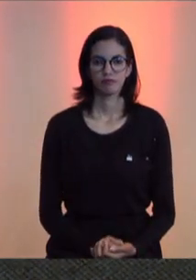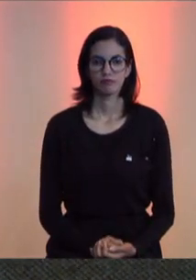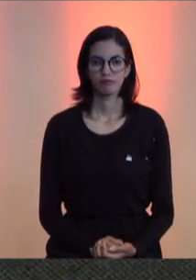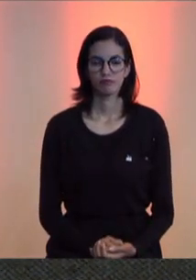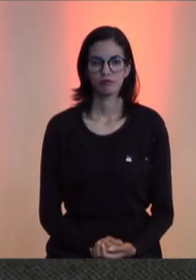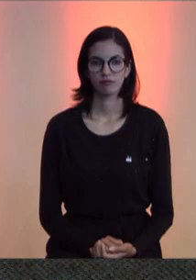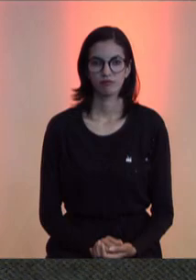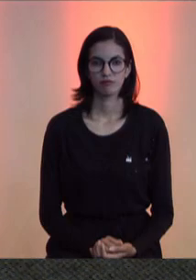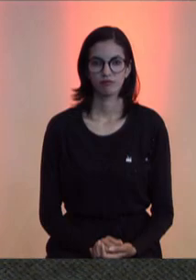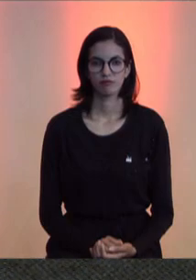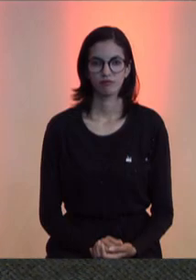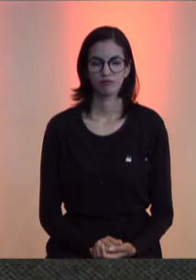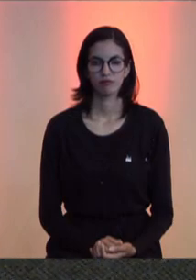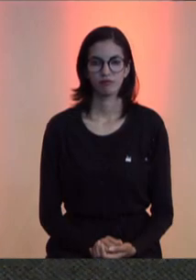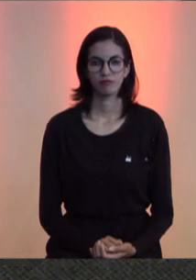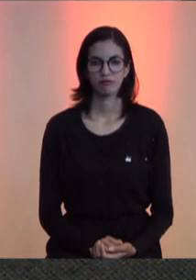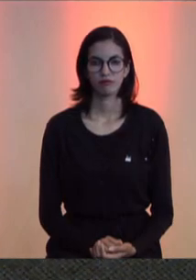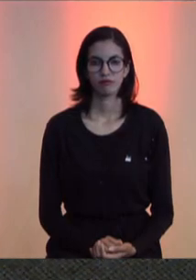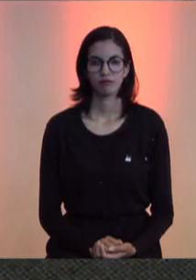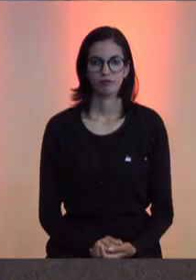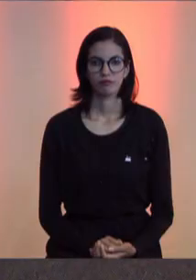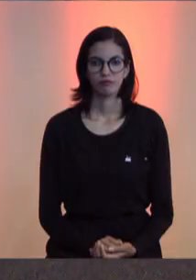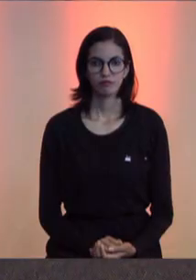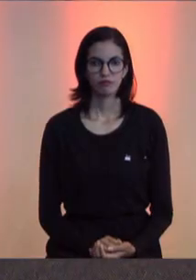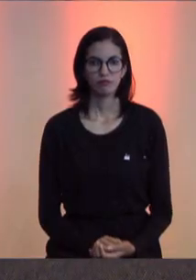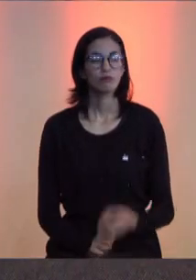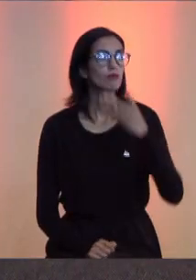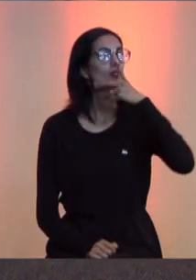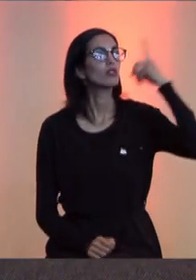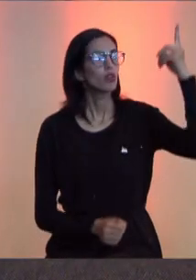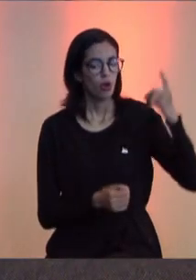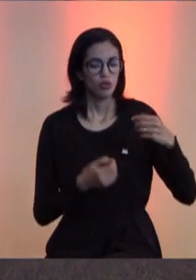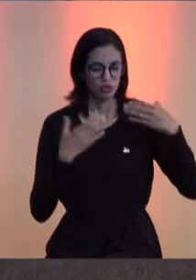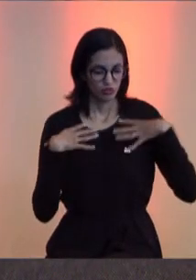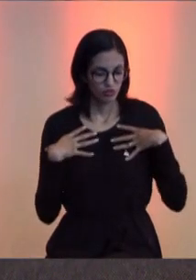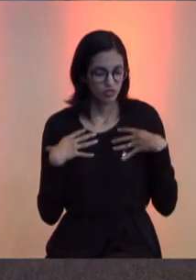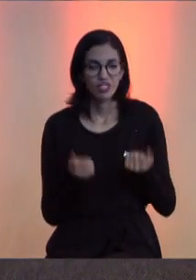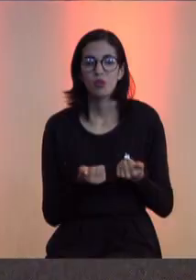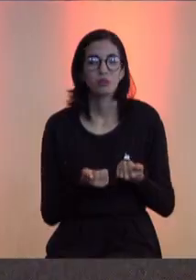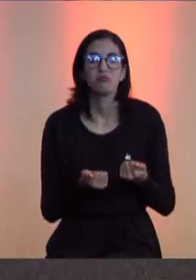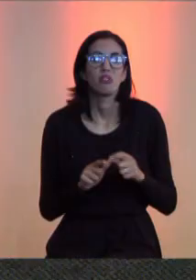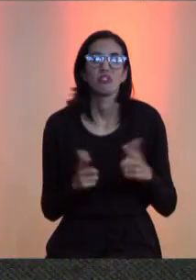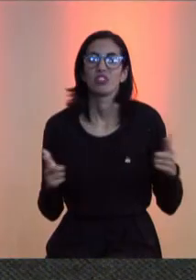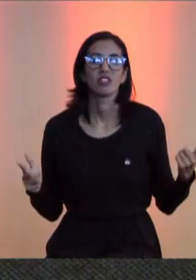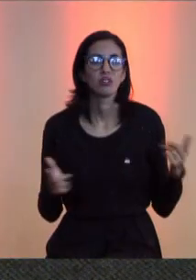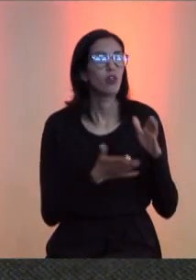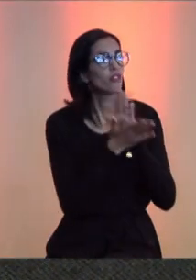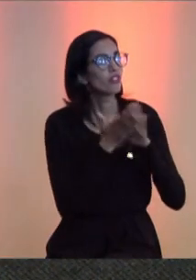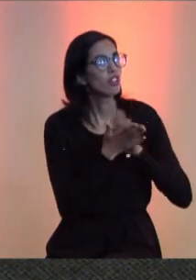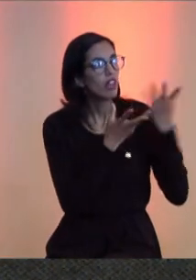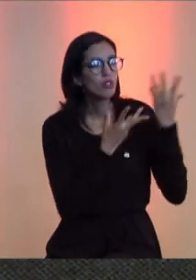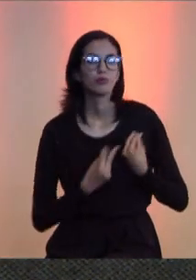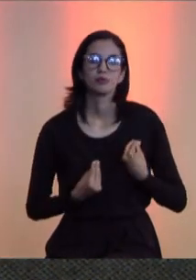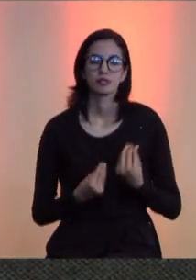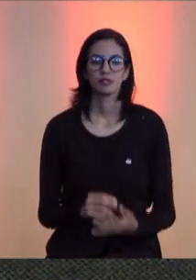want healing, and the healing doesn't come. Oh, Señor, quiero sanarme y no llega la salud, no viene. I pray, God, I want to pass